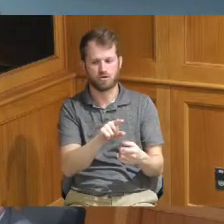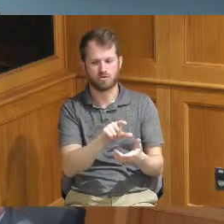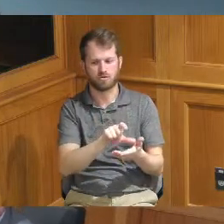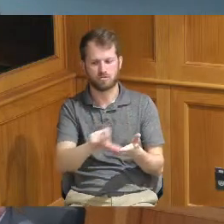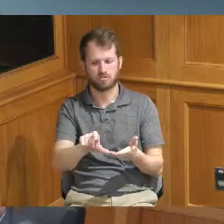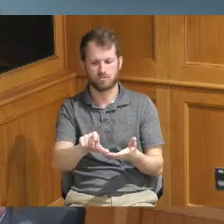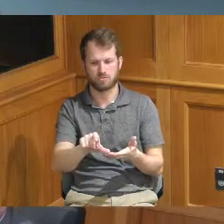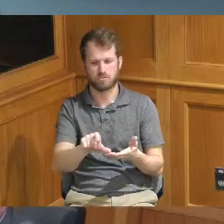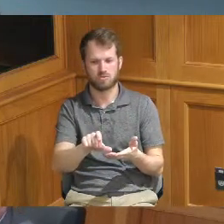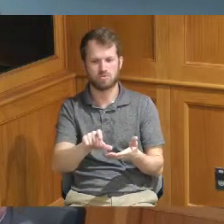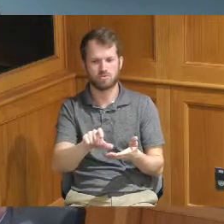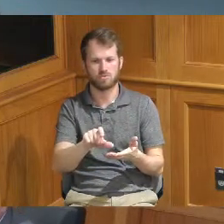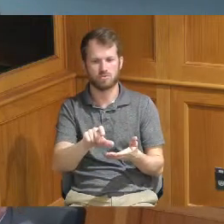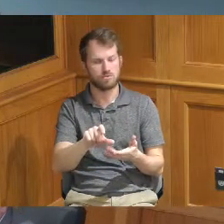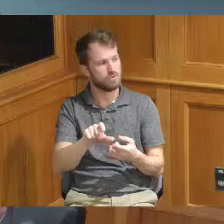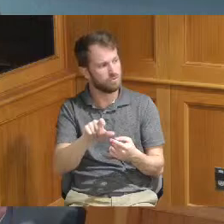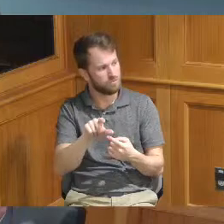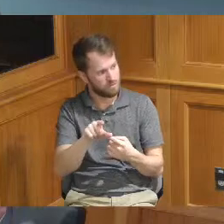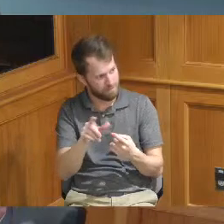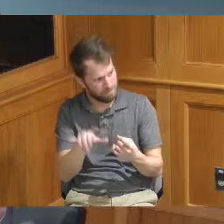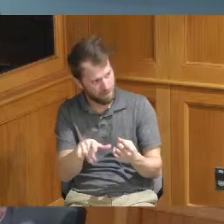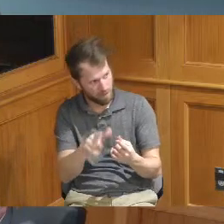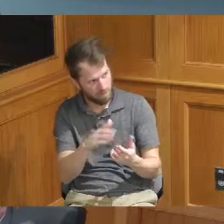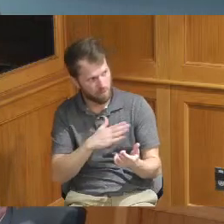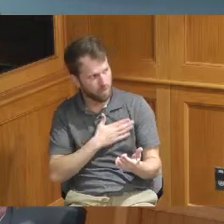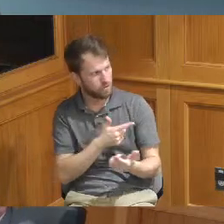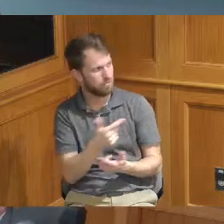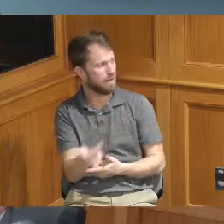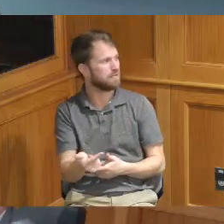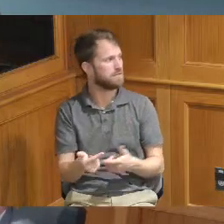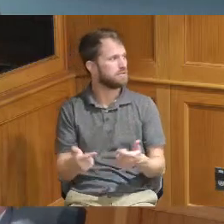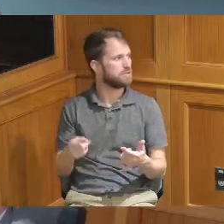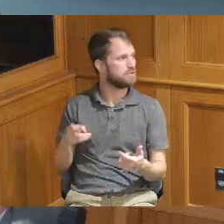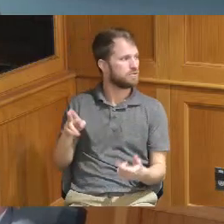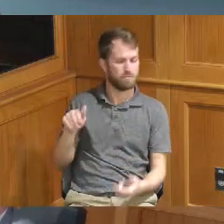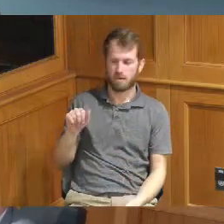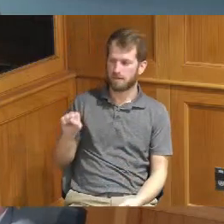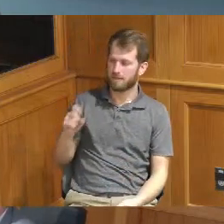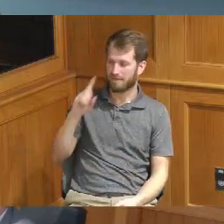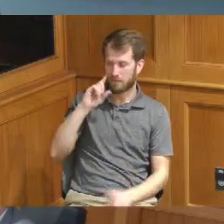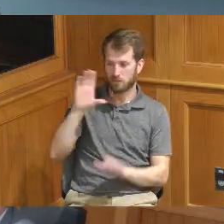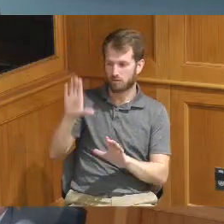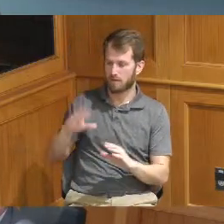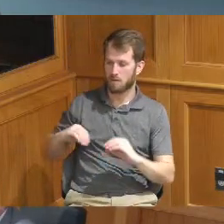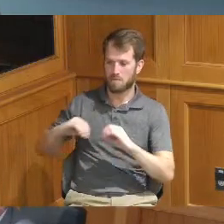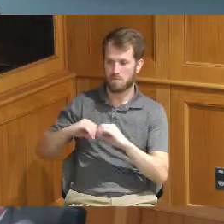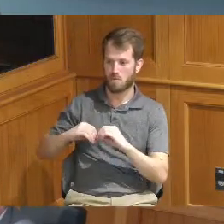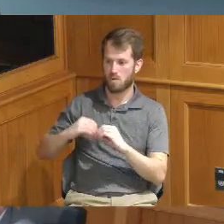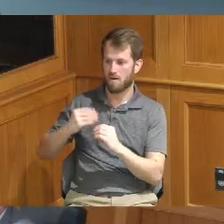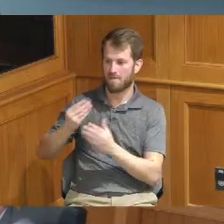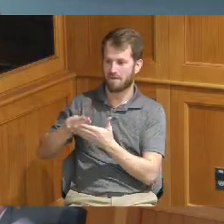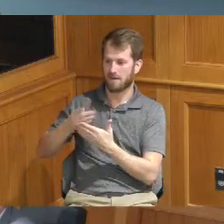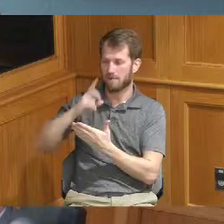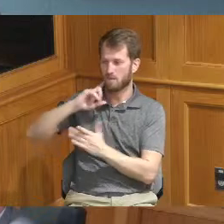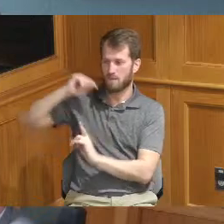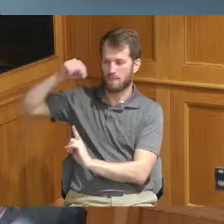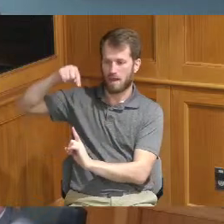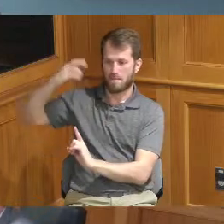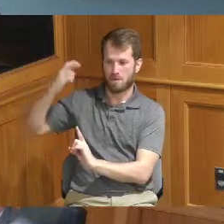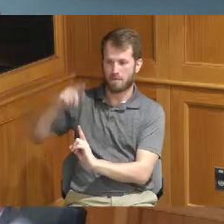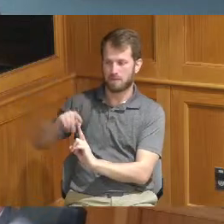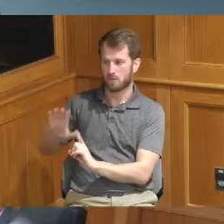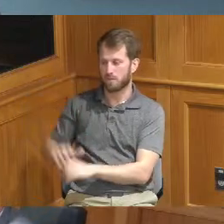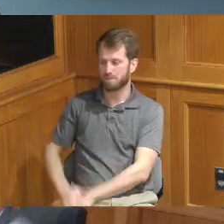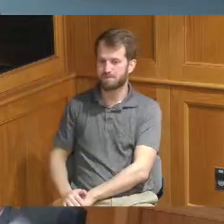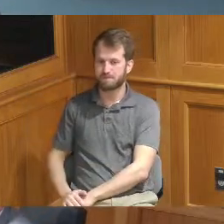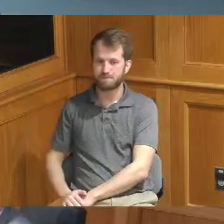to be passing this. Thank you. Commissioner Dumas. I just think it's great that we're getting more funding for that purpose. That's all I